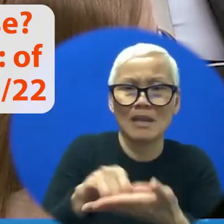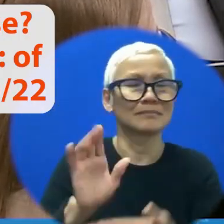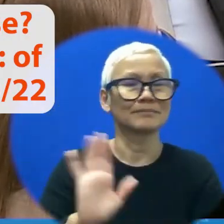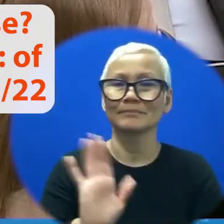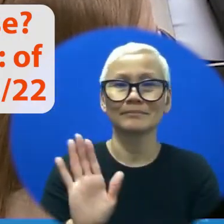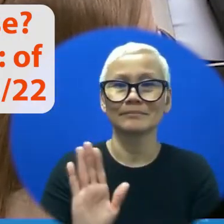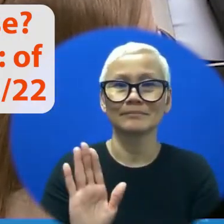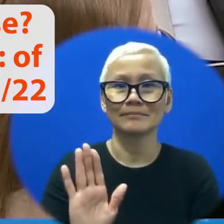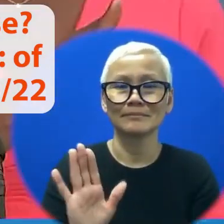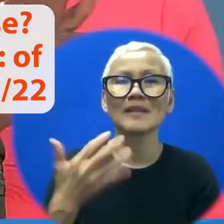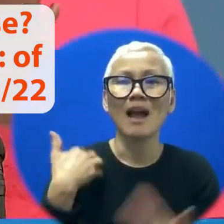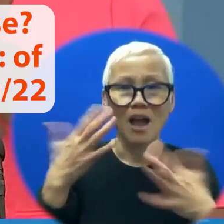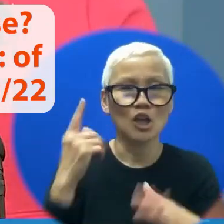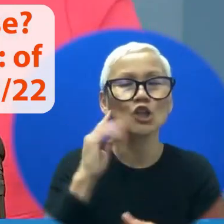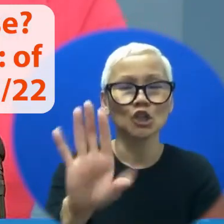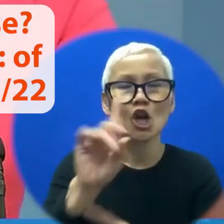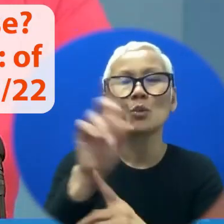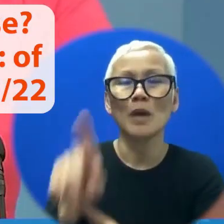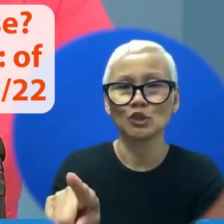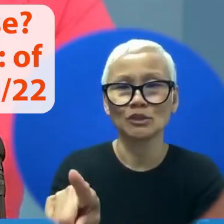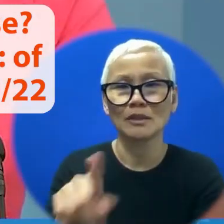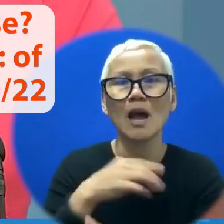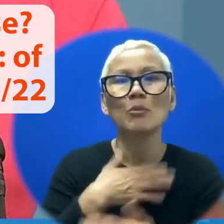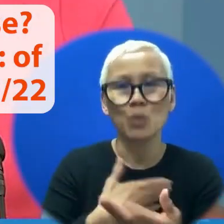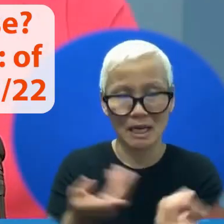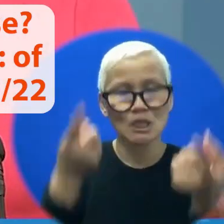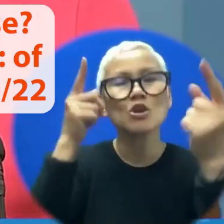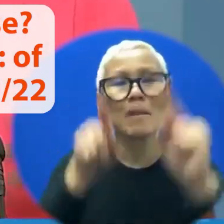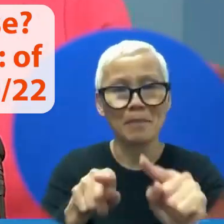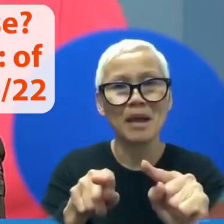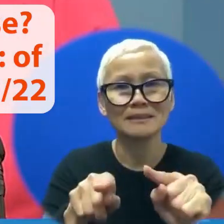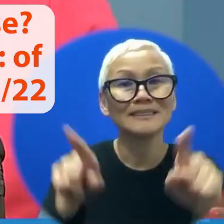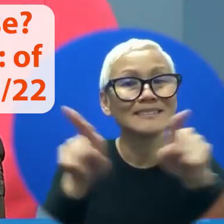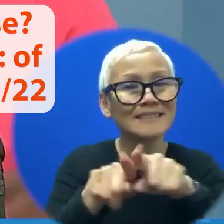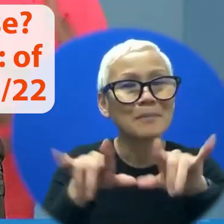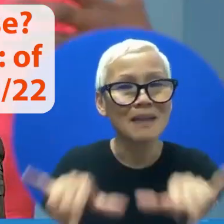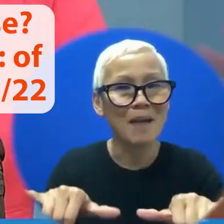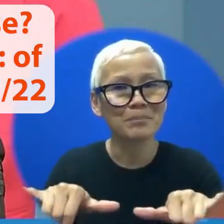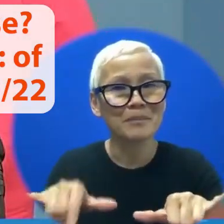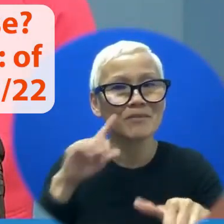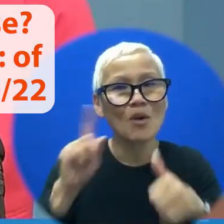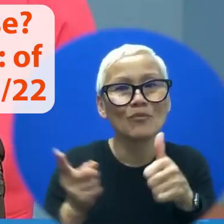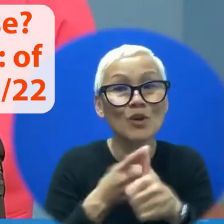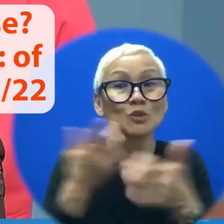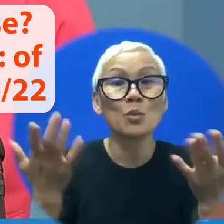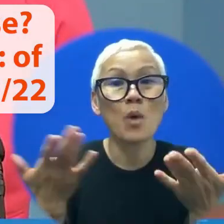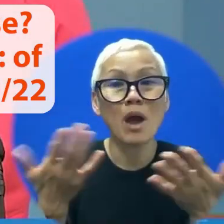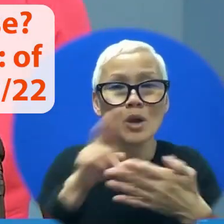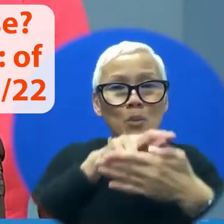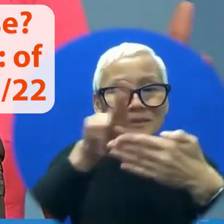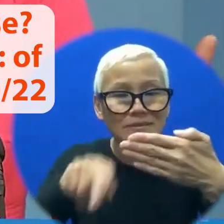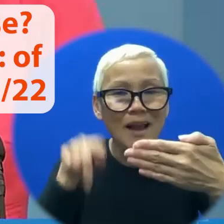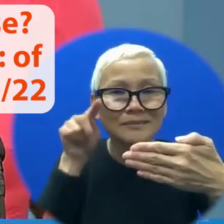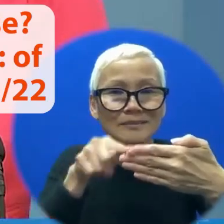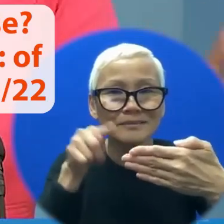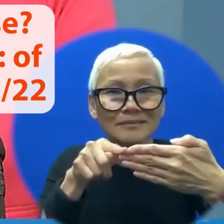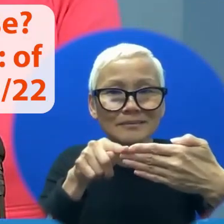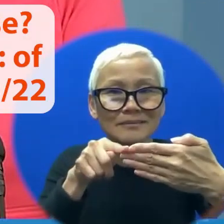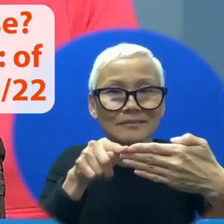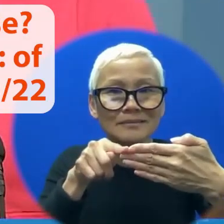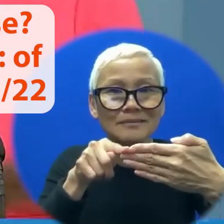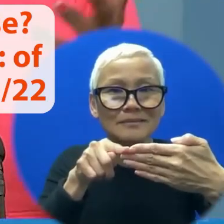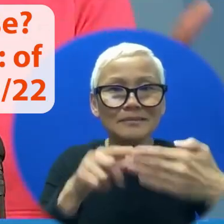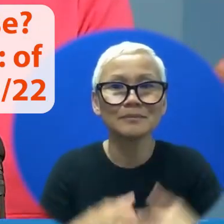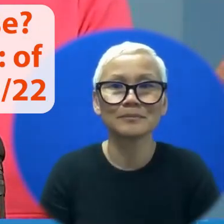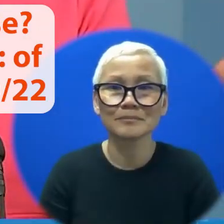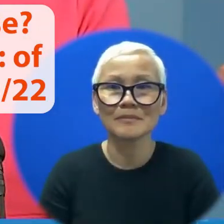be? I hear your question. You're saying he's being willing to compromise, but at the same time, we have to see what the results are. And of course he's going to say